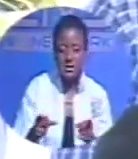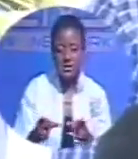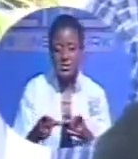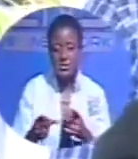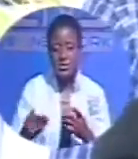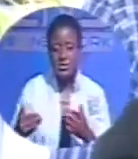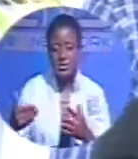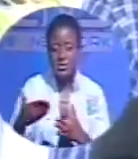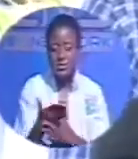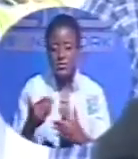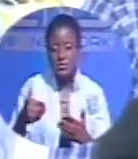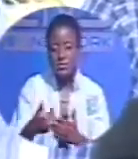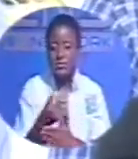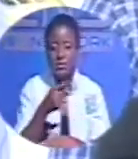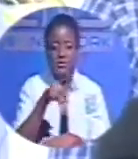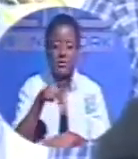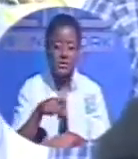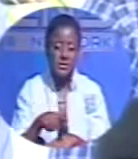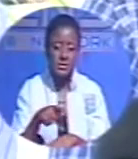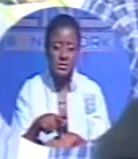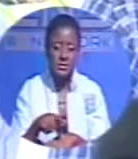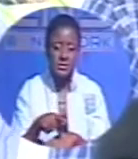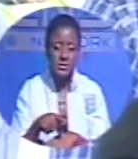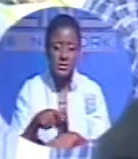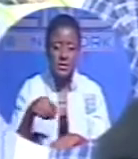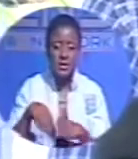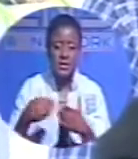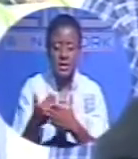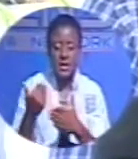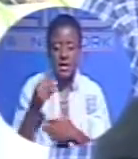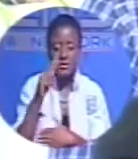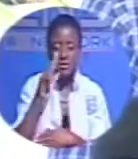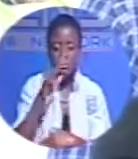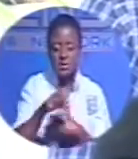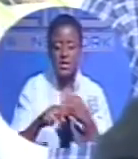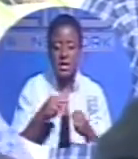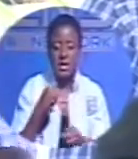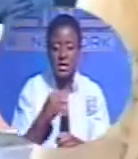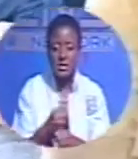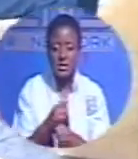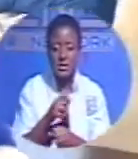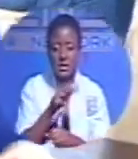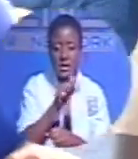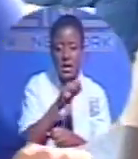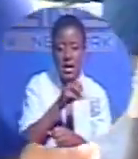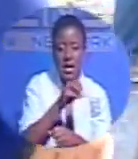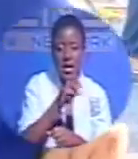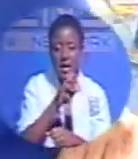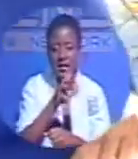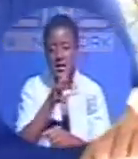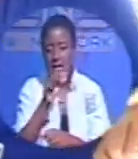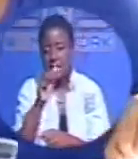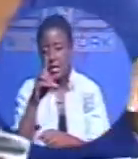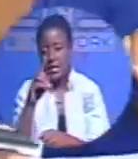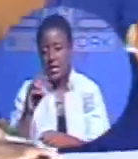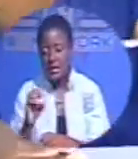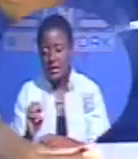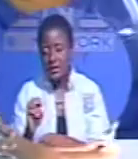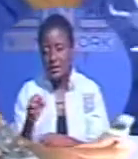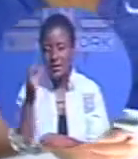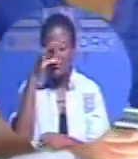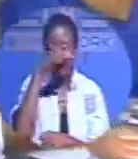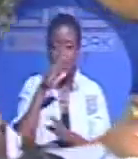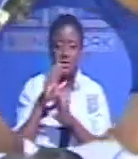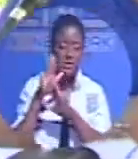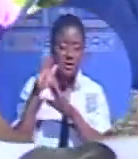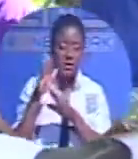Hill, Montague. We've been all the way over in the last 3 years. So that's where the idea came. You know, we got together, the